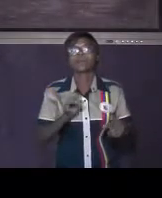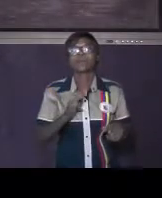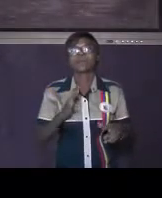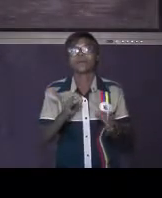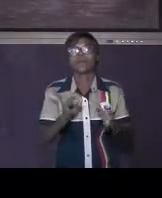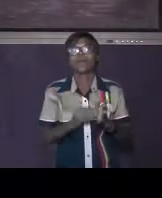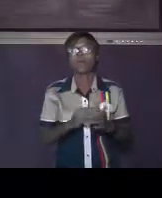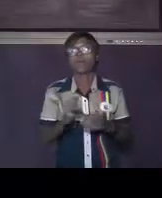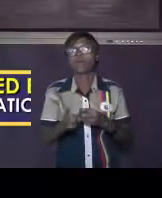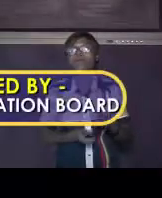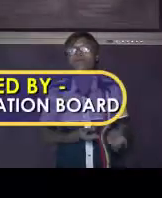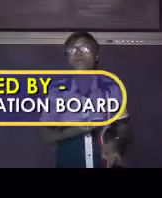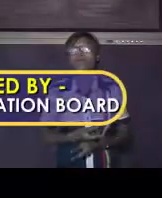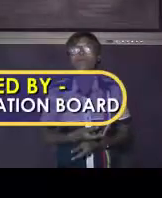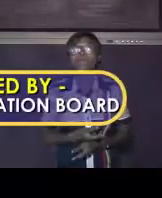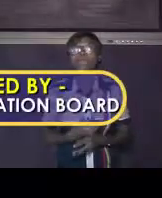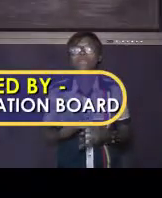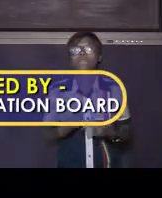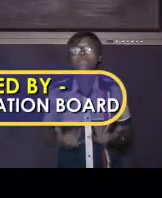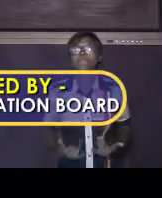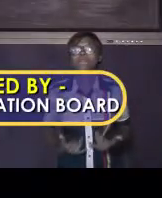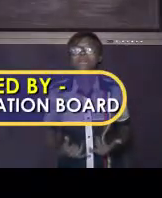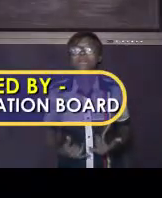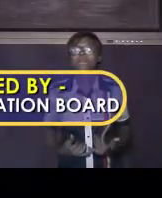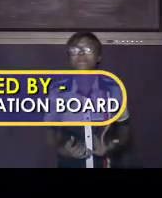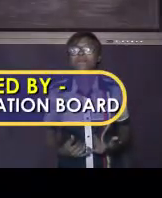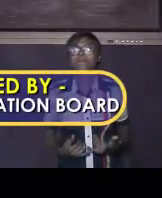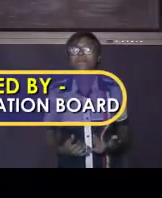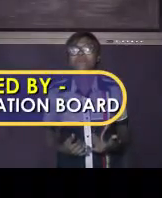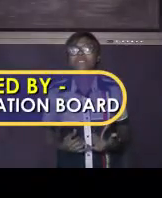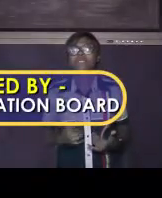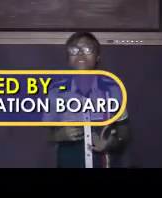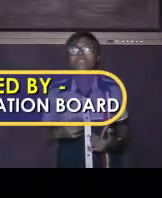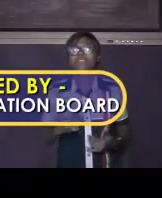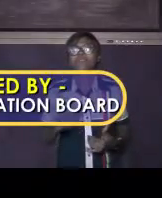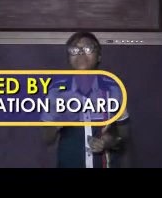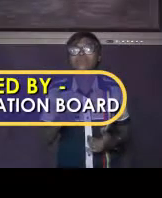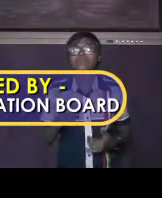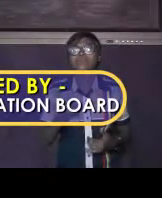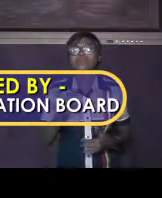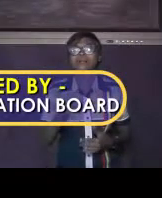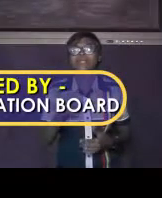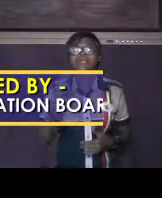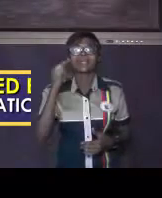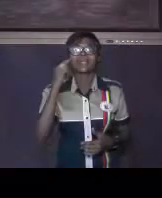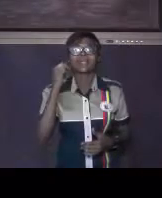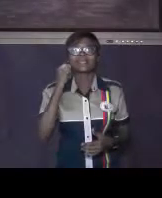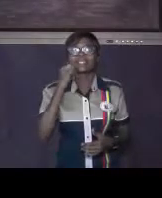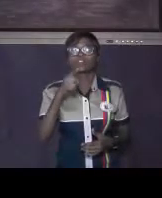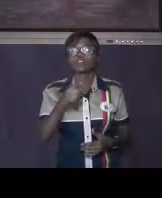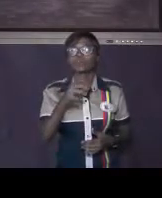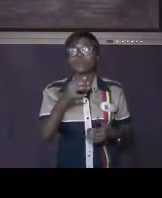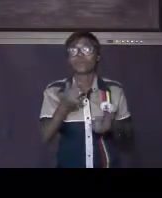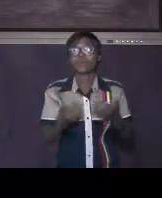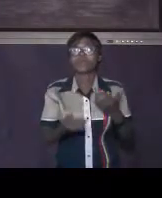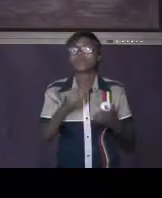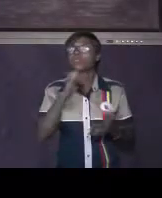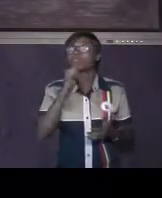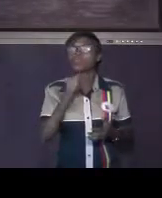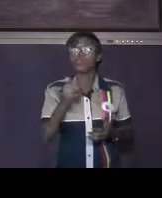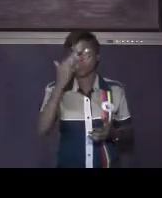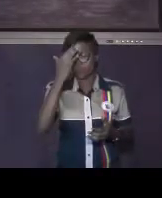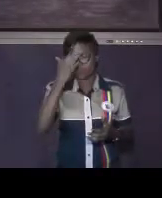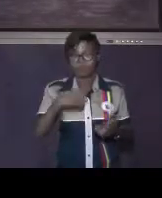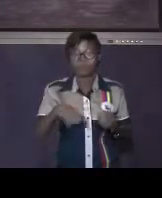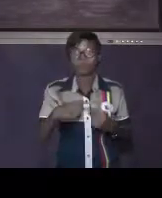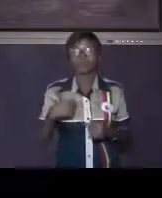planet. This week we want to look at the inventions by Nigerians you might not